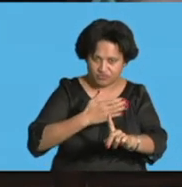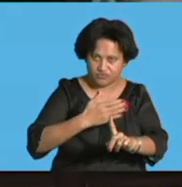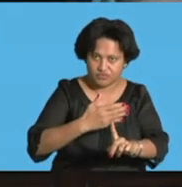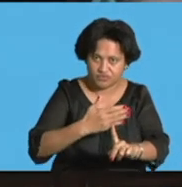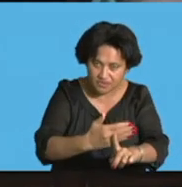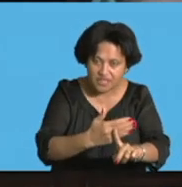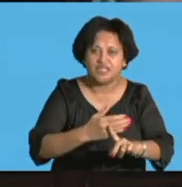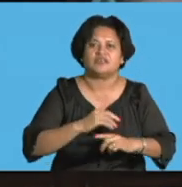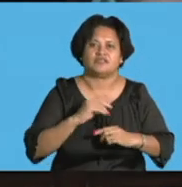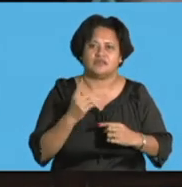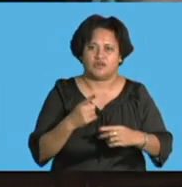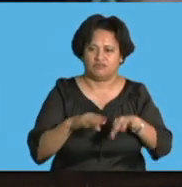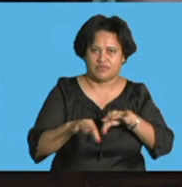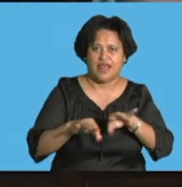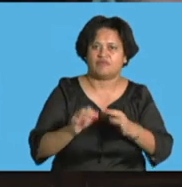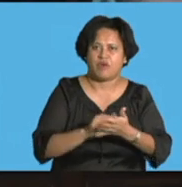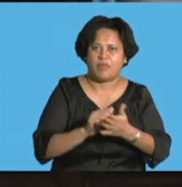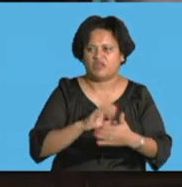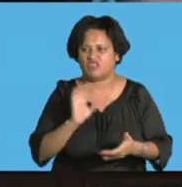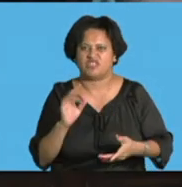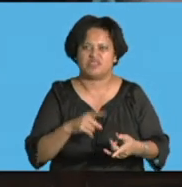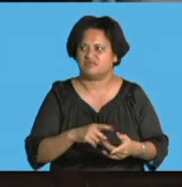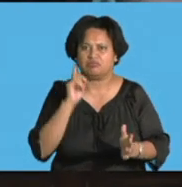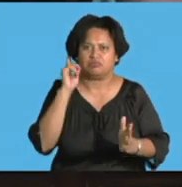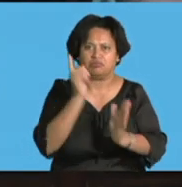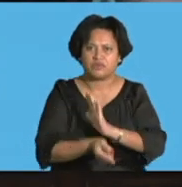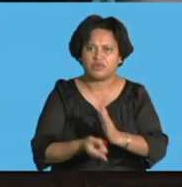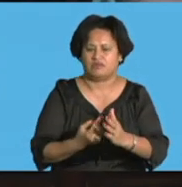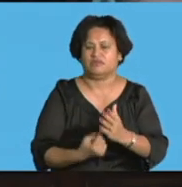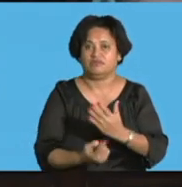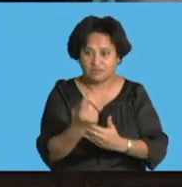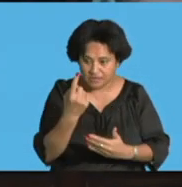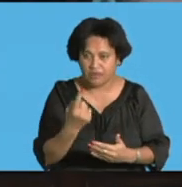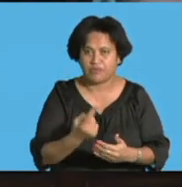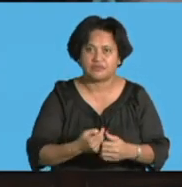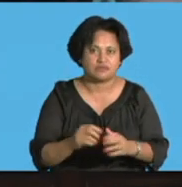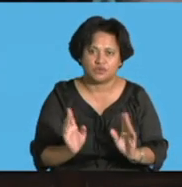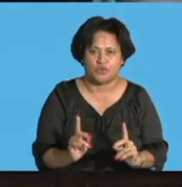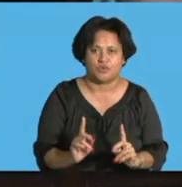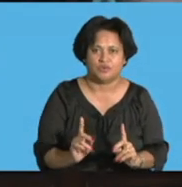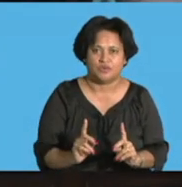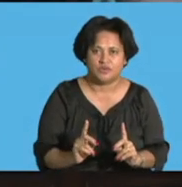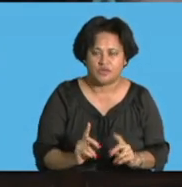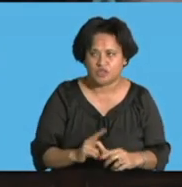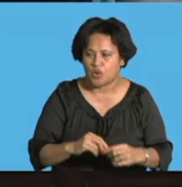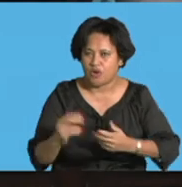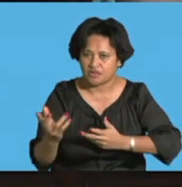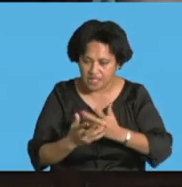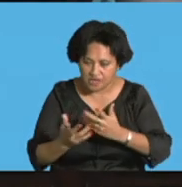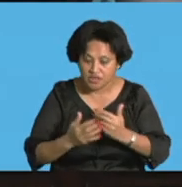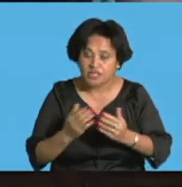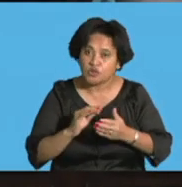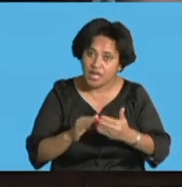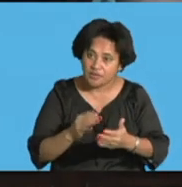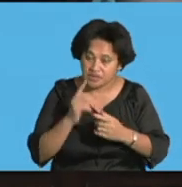and how we are going to implement these, while at the same time, focus remains on growing our economy and maintaining